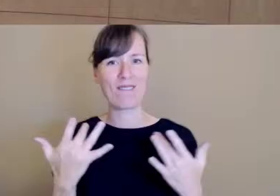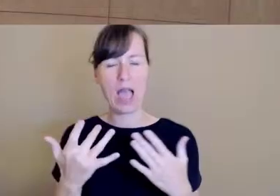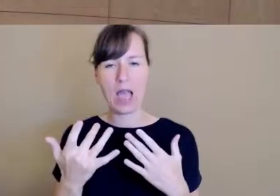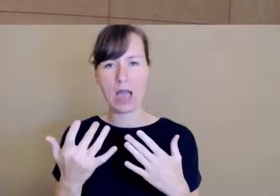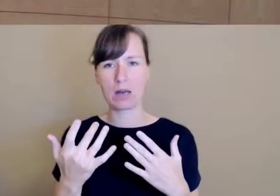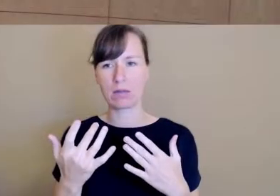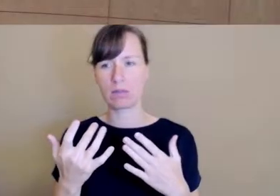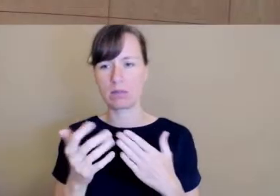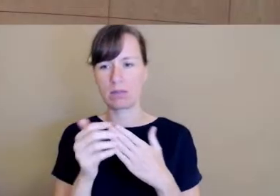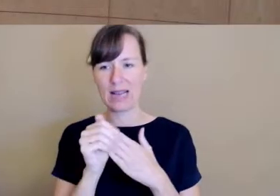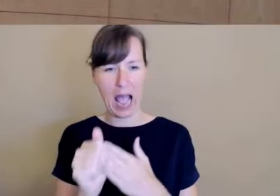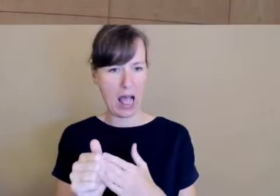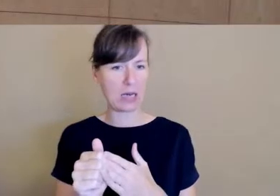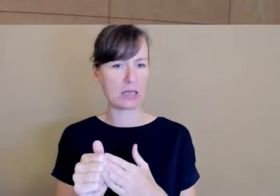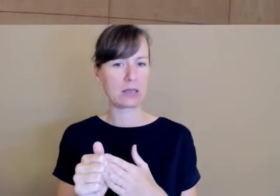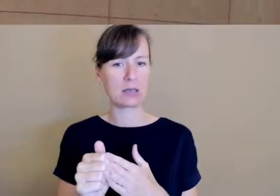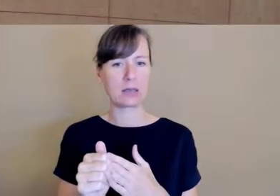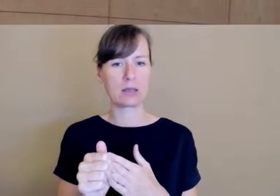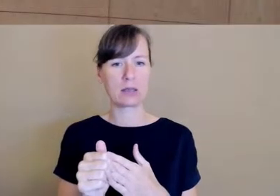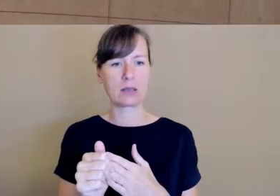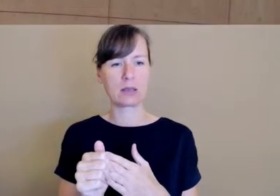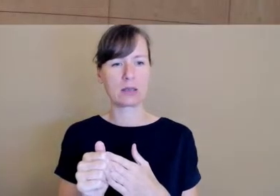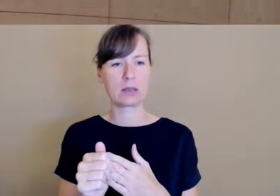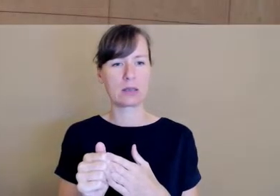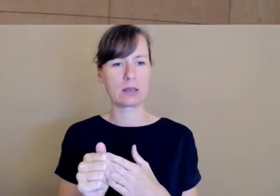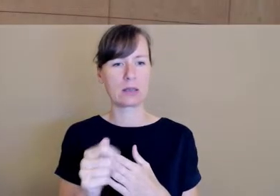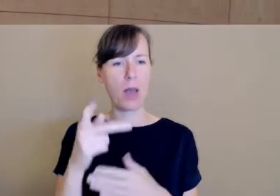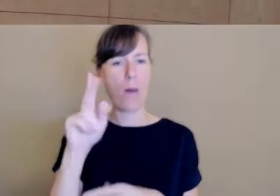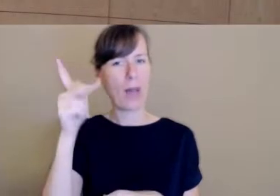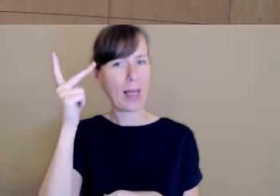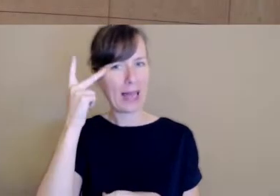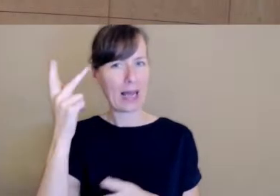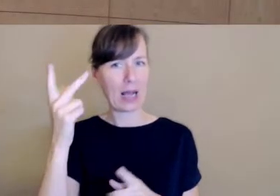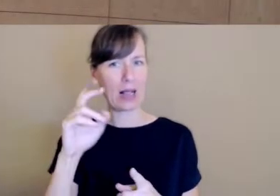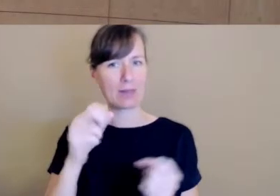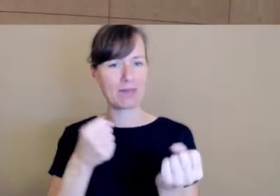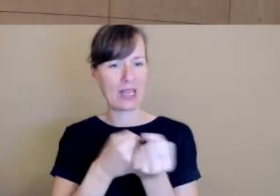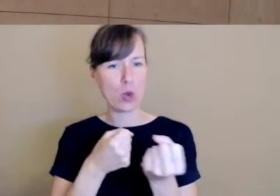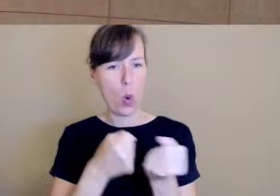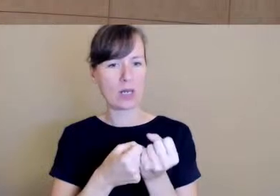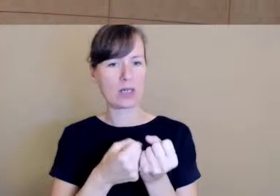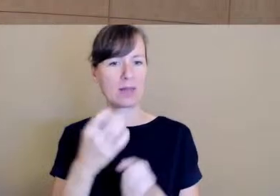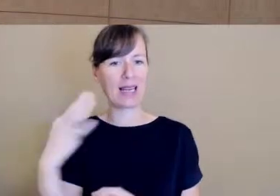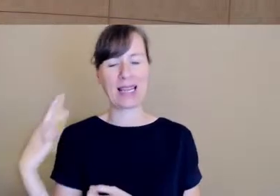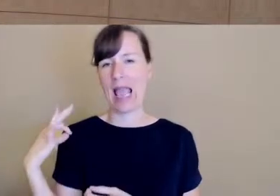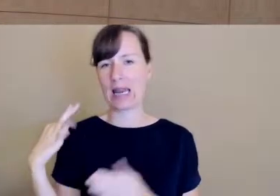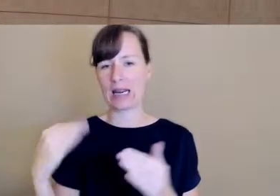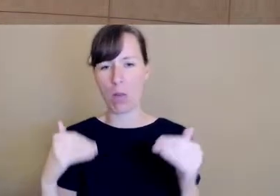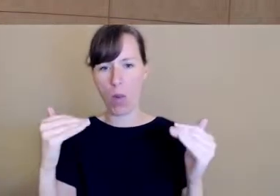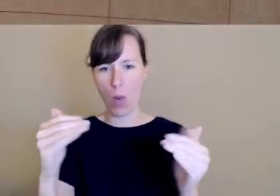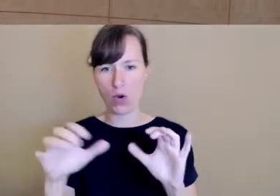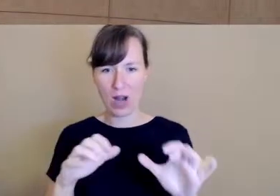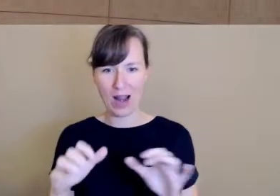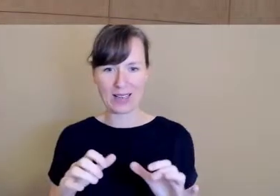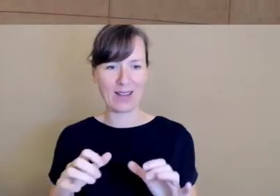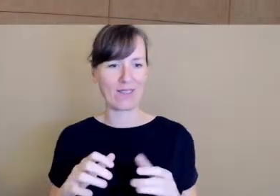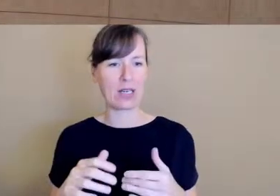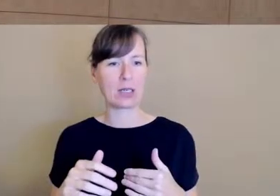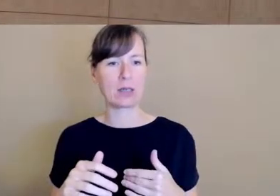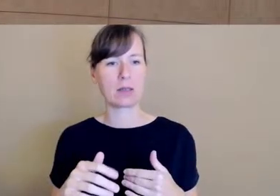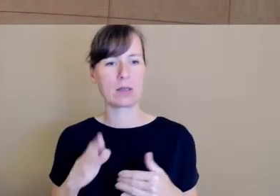to support a post candidate and ballot measure. Restriction applies to all candidates in political campaigns. You see that